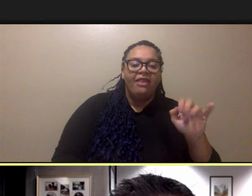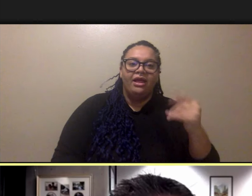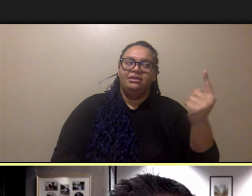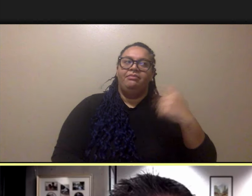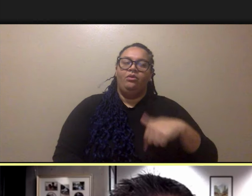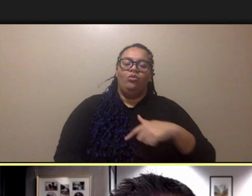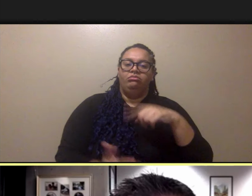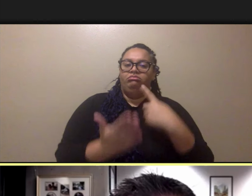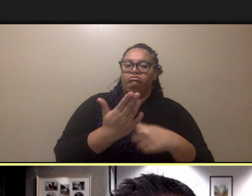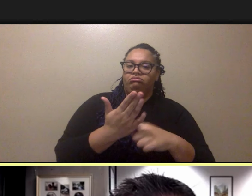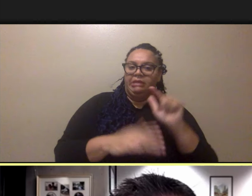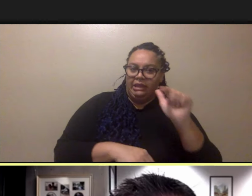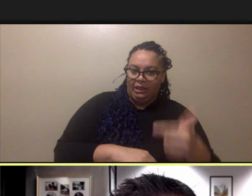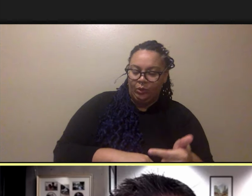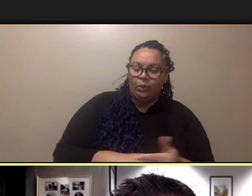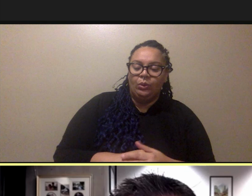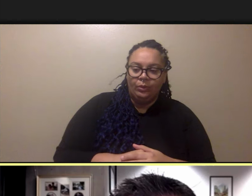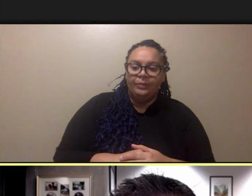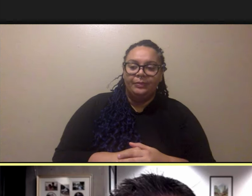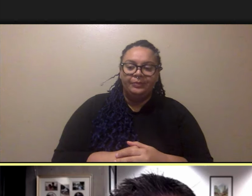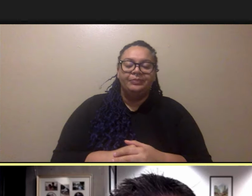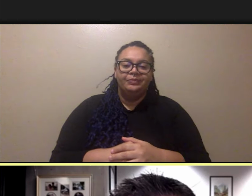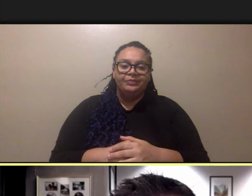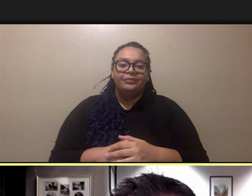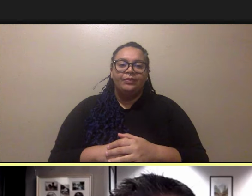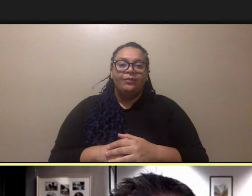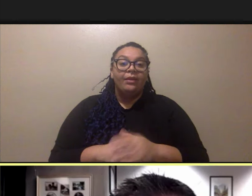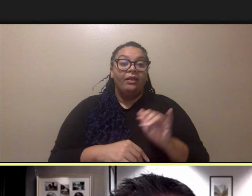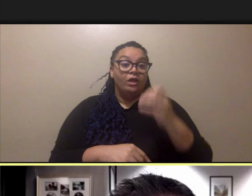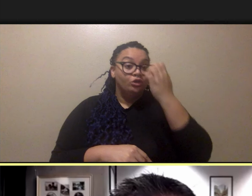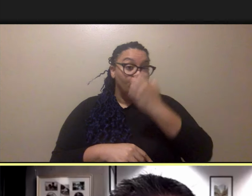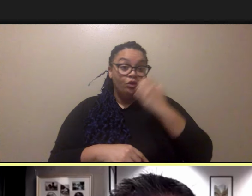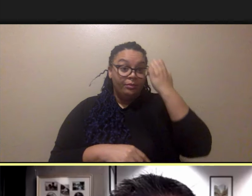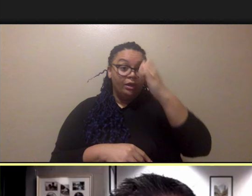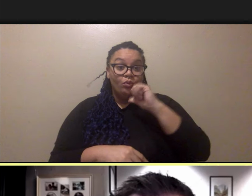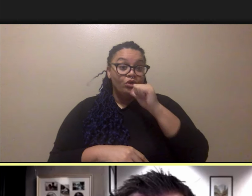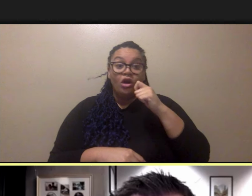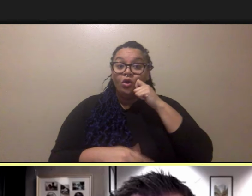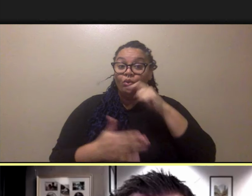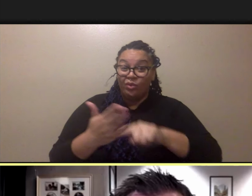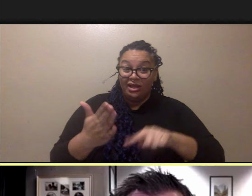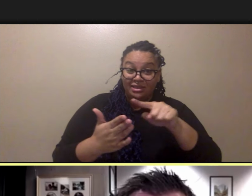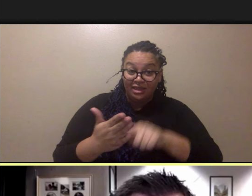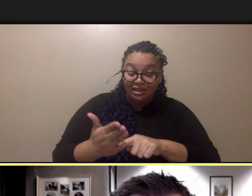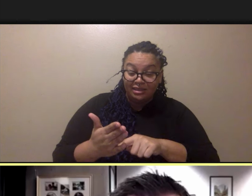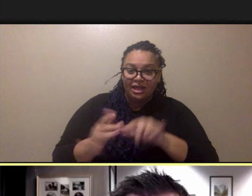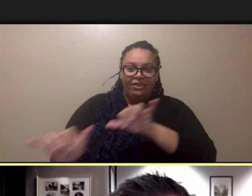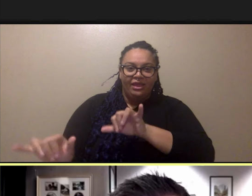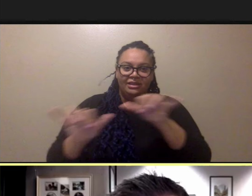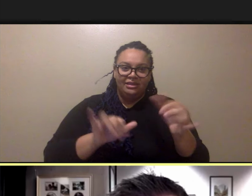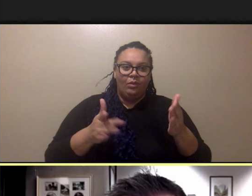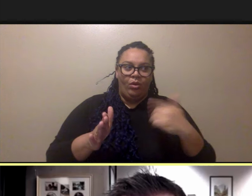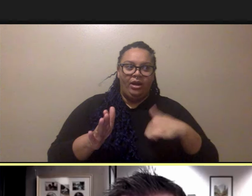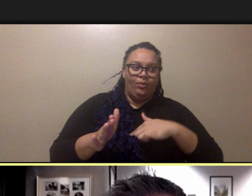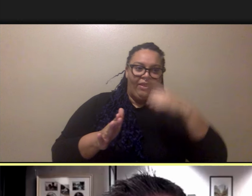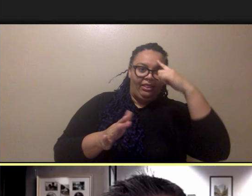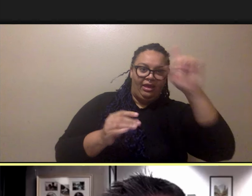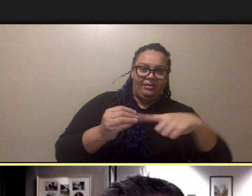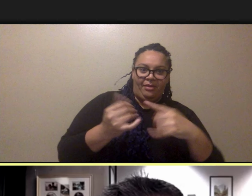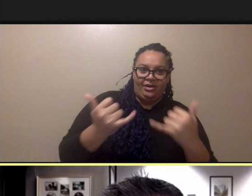to in that the Europeans were not racist as we think about it in this initial period. That how